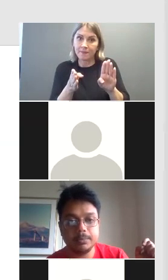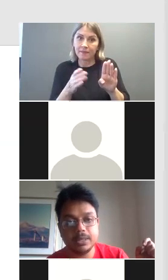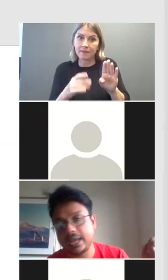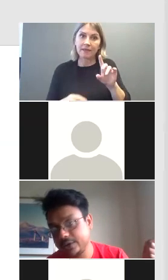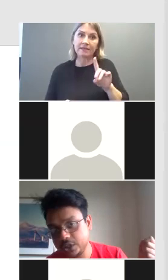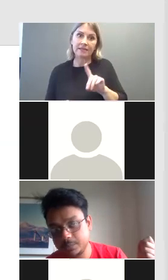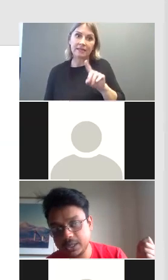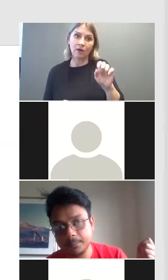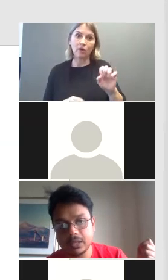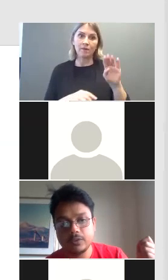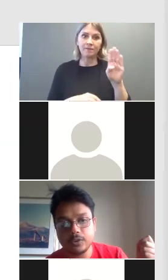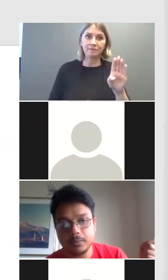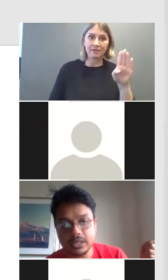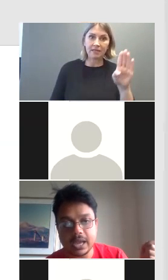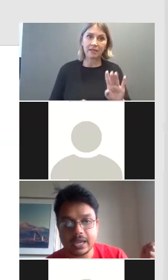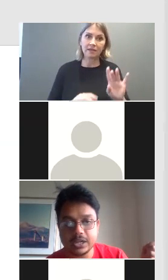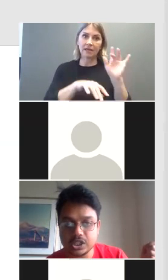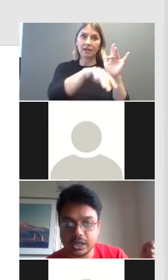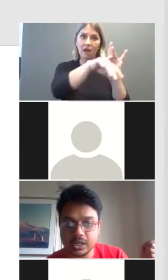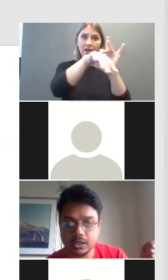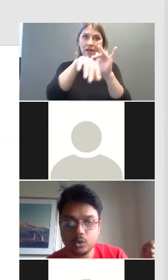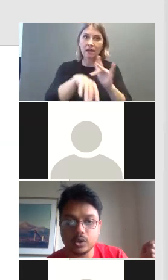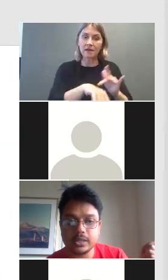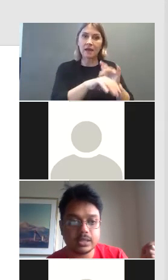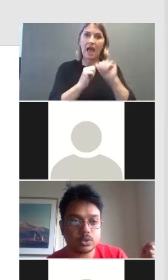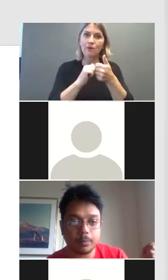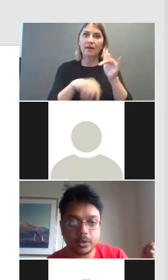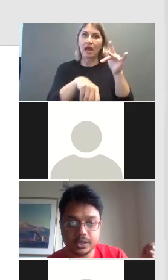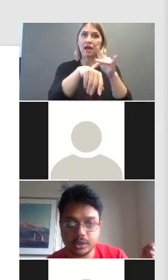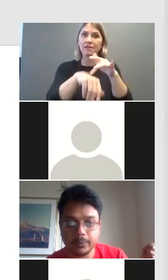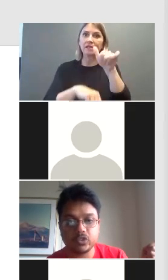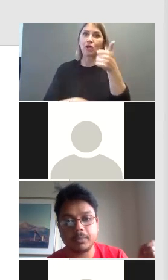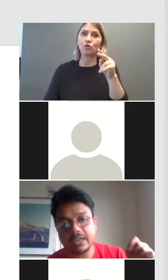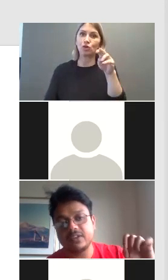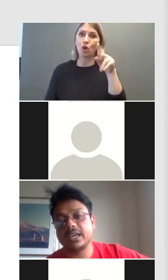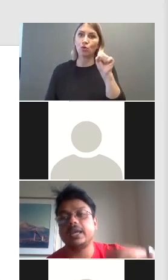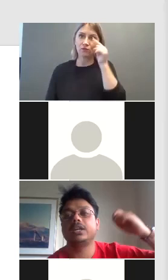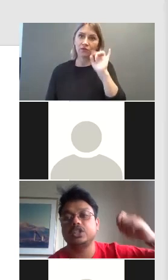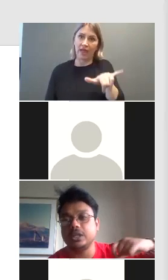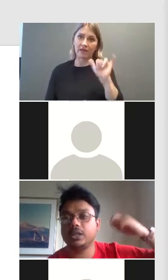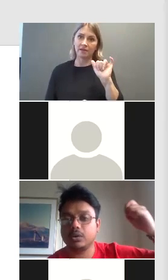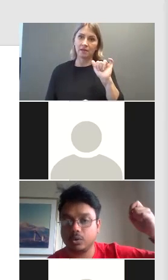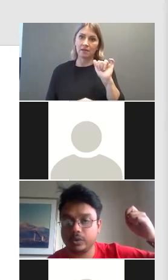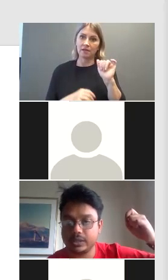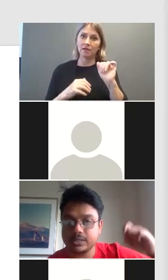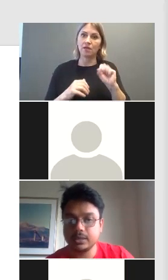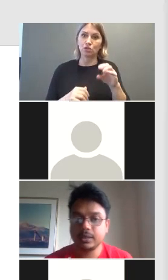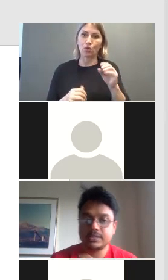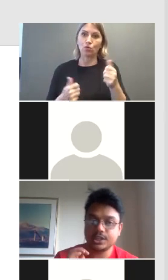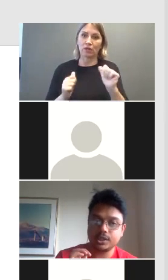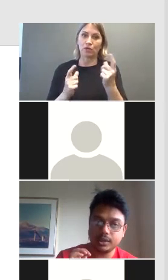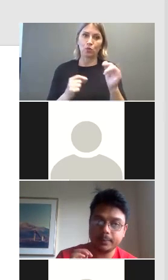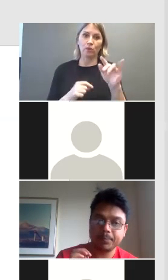C, D, B, I can reach B. From D, I can reach any other node in this component here. From F, again, I can reach any other node in